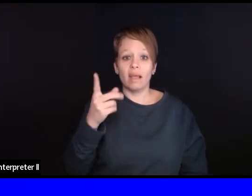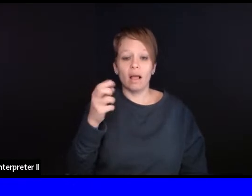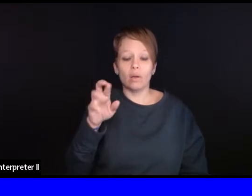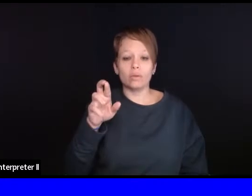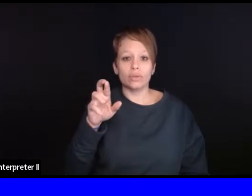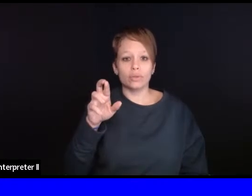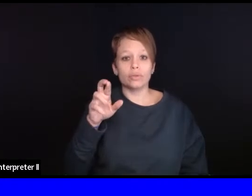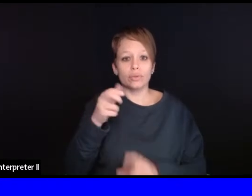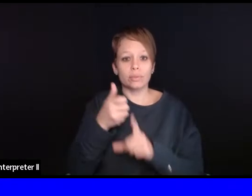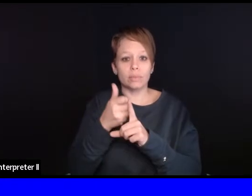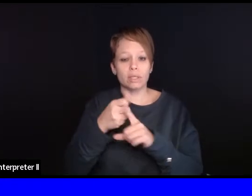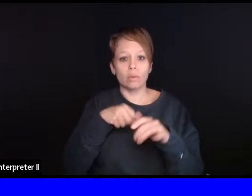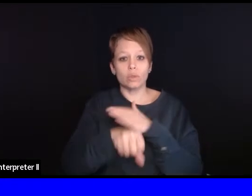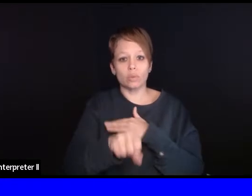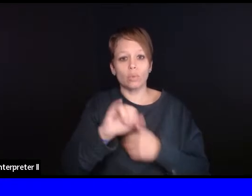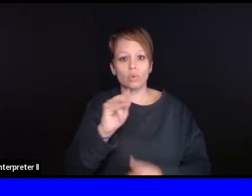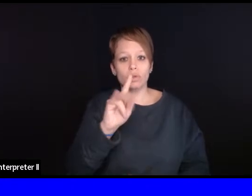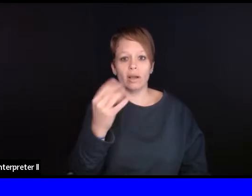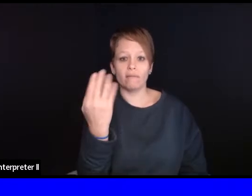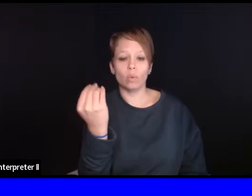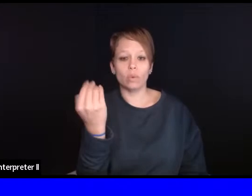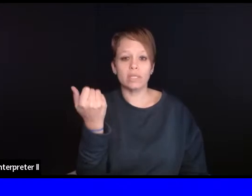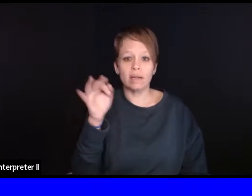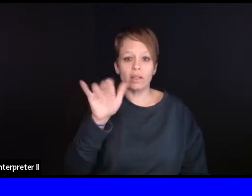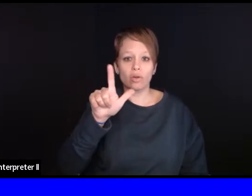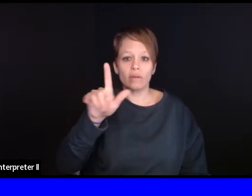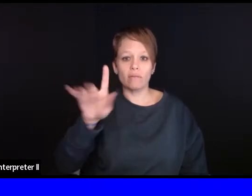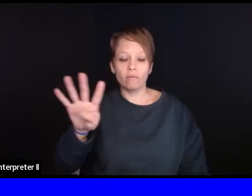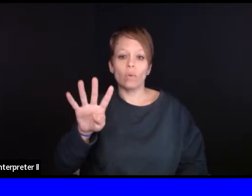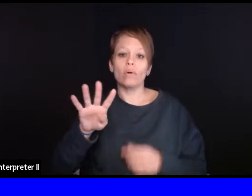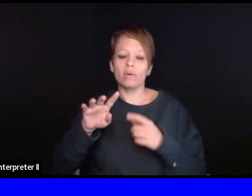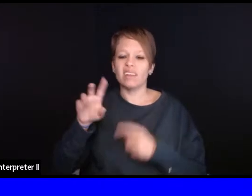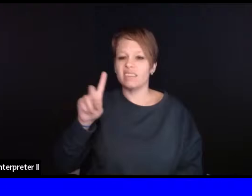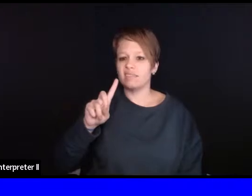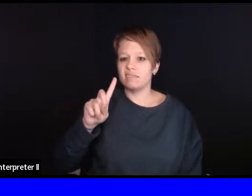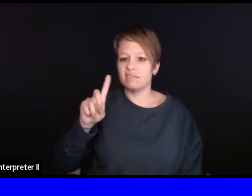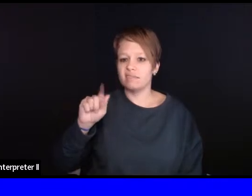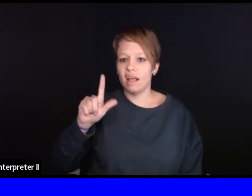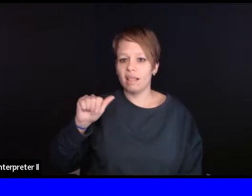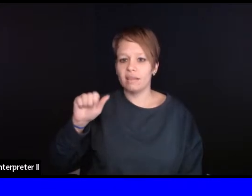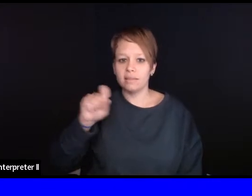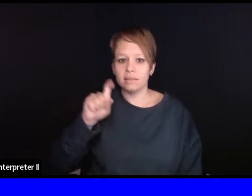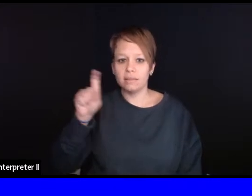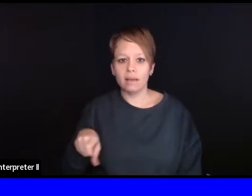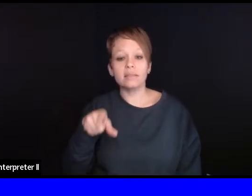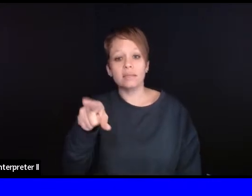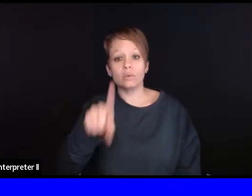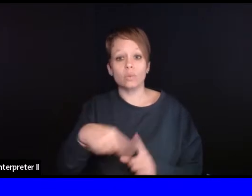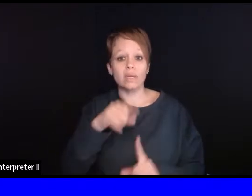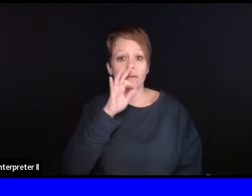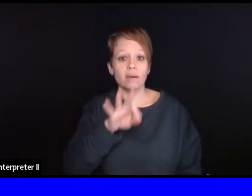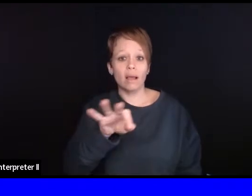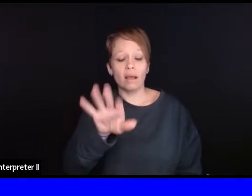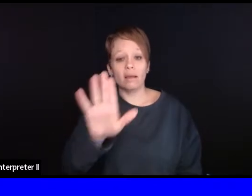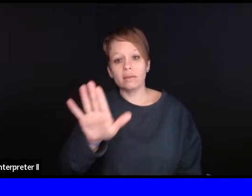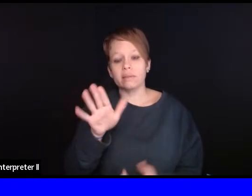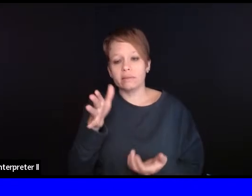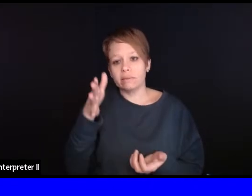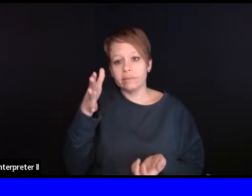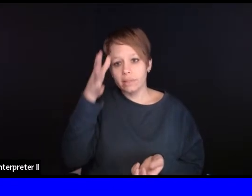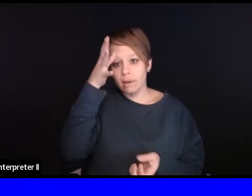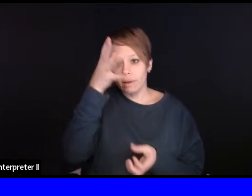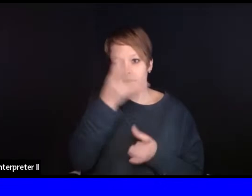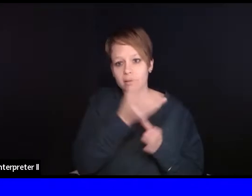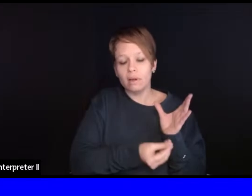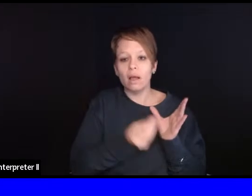14th, 1934 in Dallas, Texas. By age 9, he was orphaned after the deaths of his father in Germany during World War II and